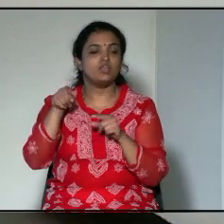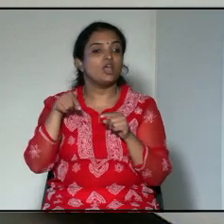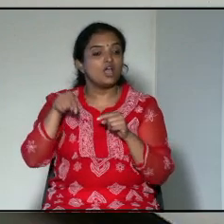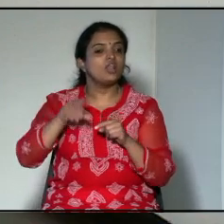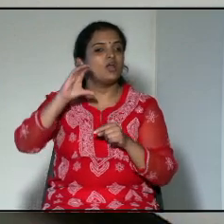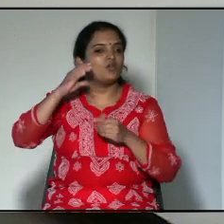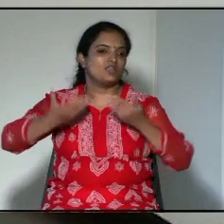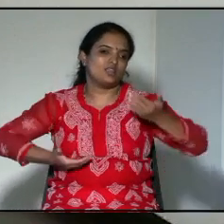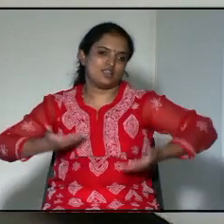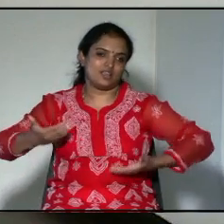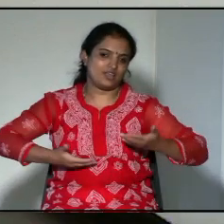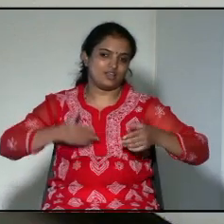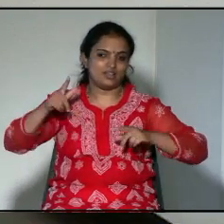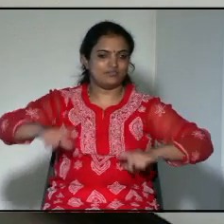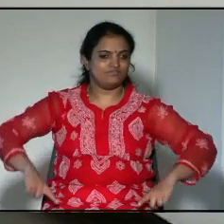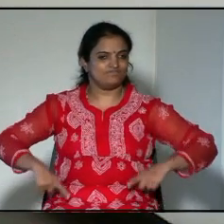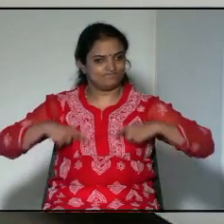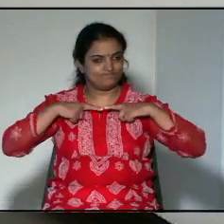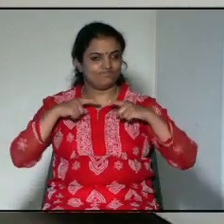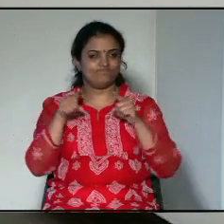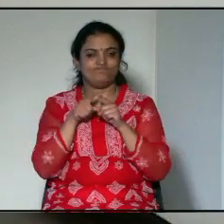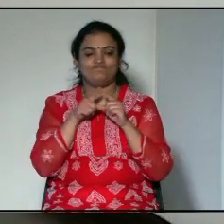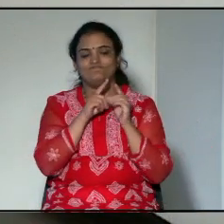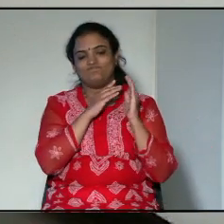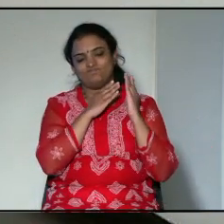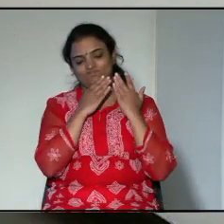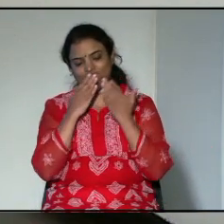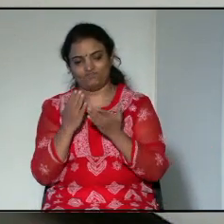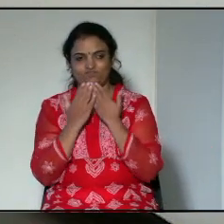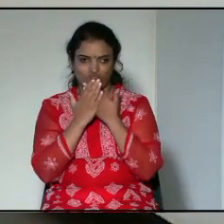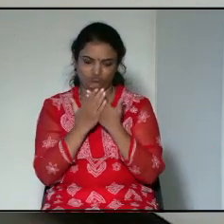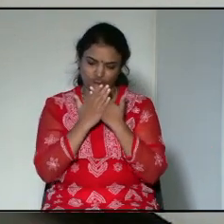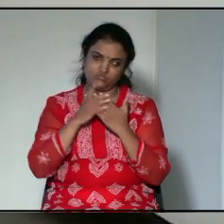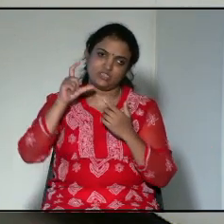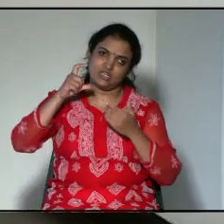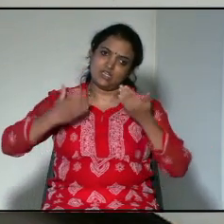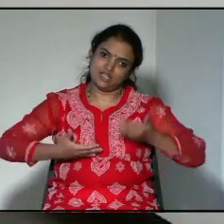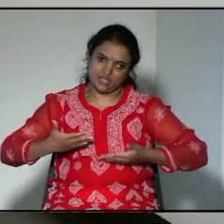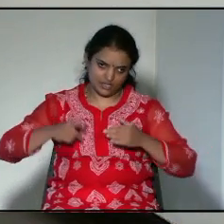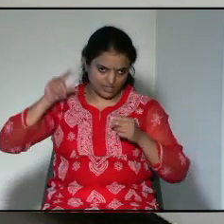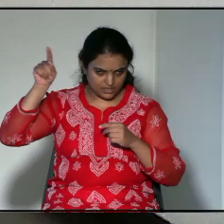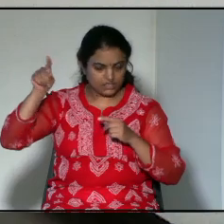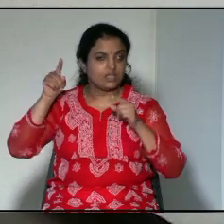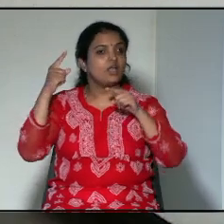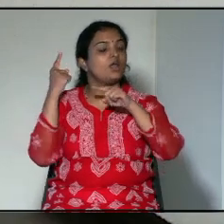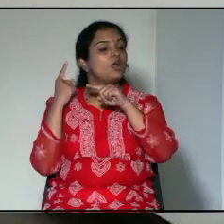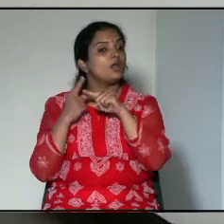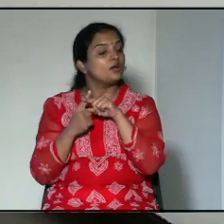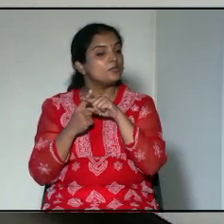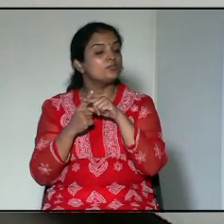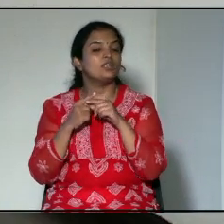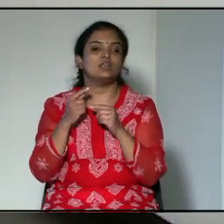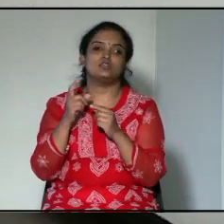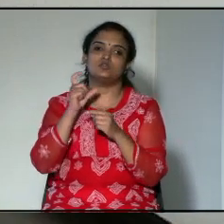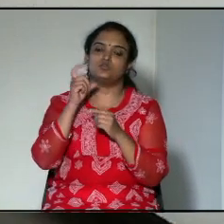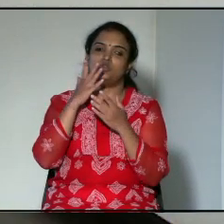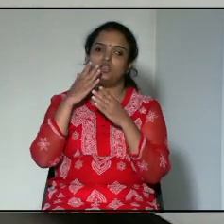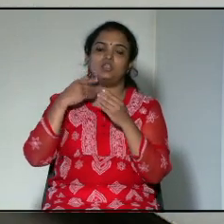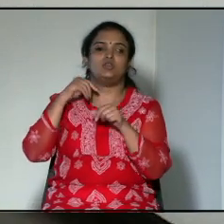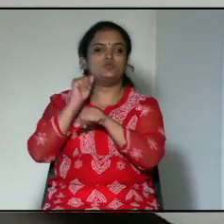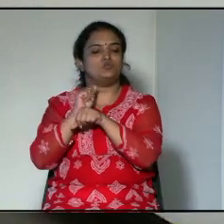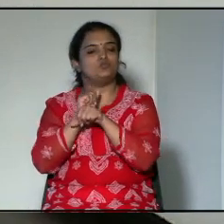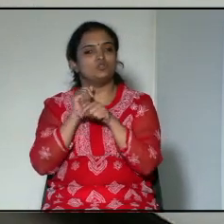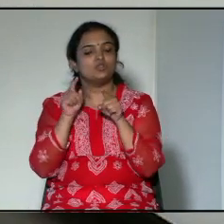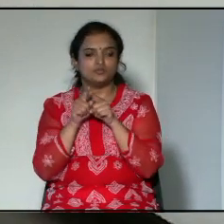for her entire professional career, she has given several lectures and keynotes in India and abroad, and held